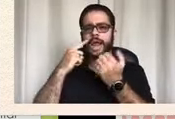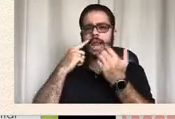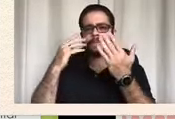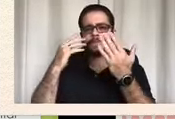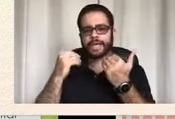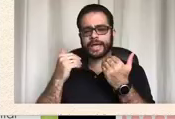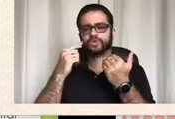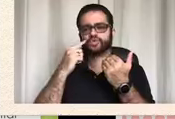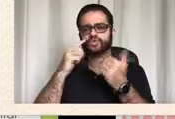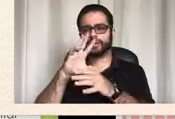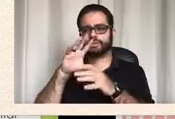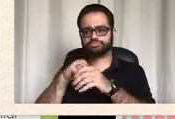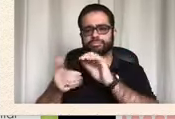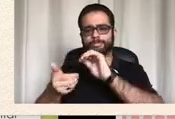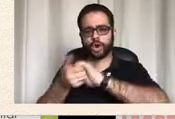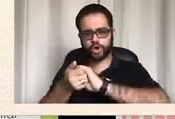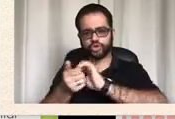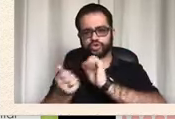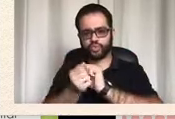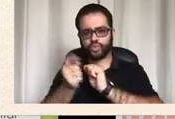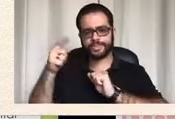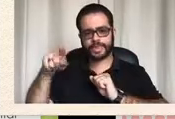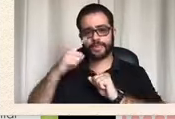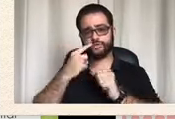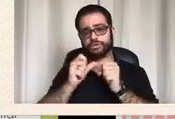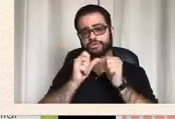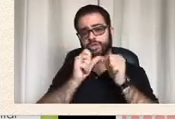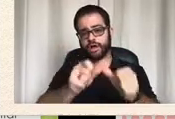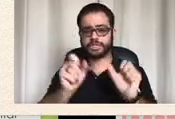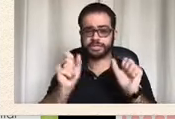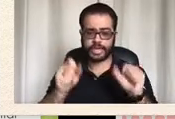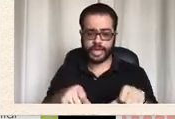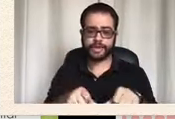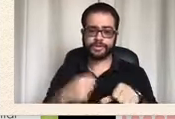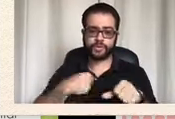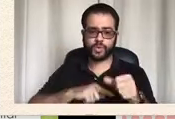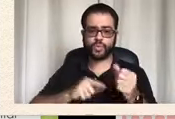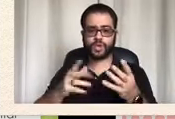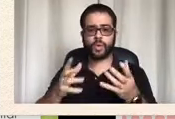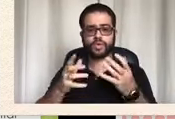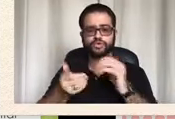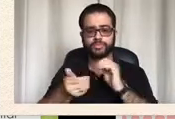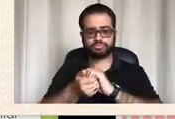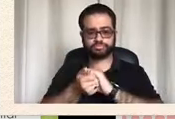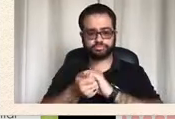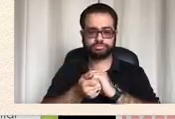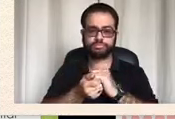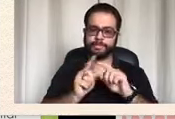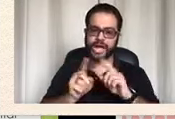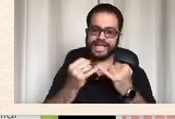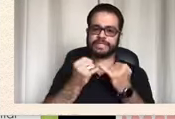partners with them for as long as we exist. We want to be independent as well.